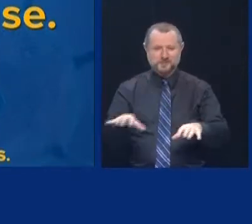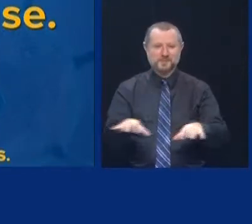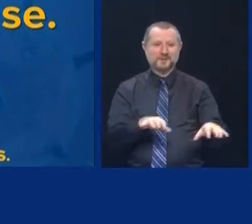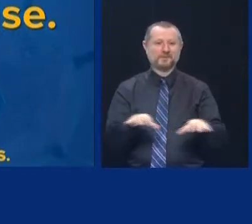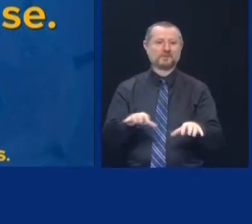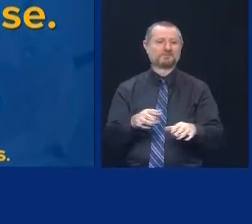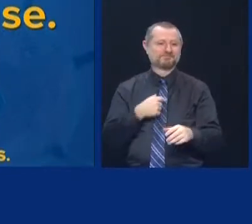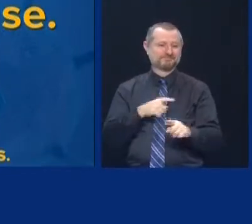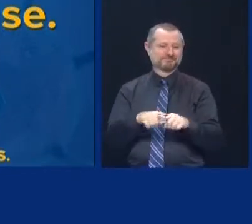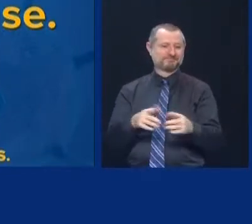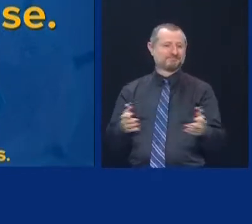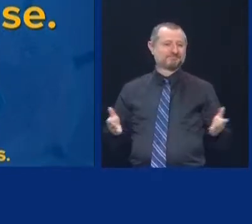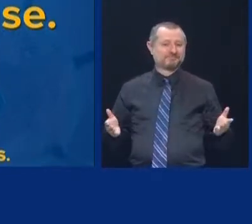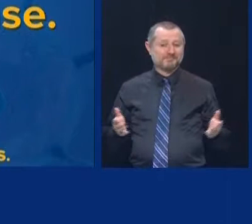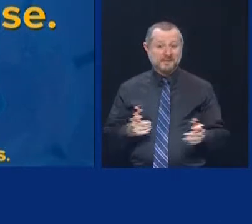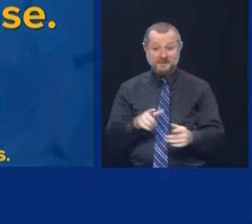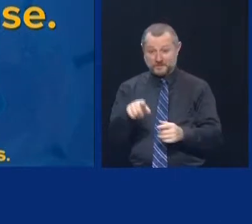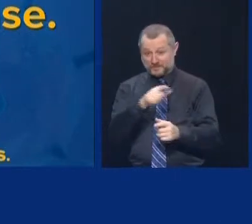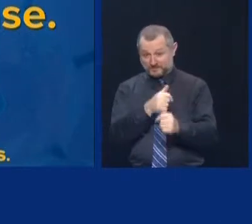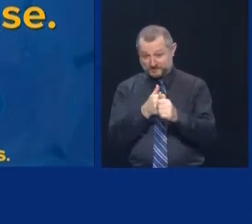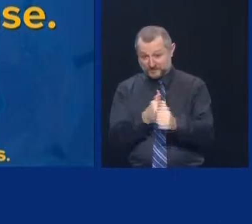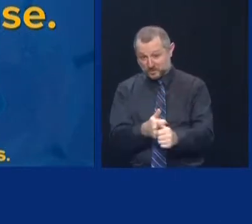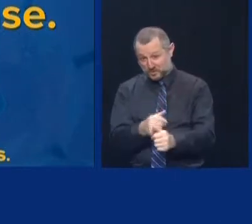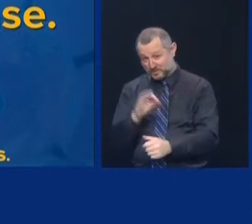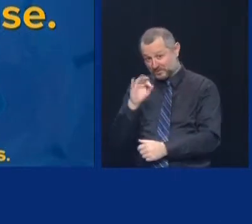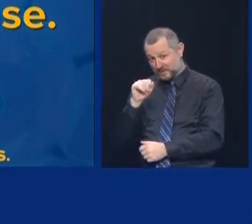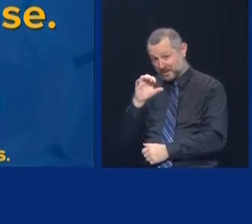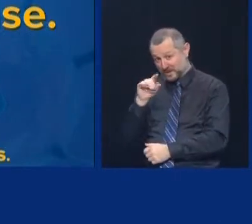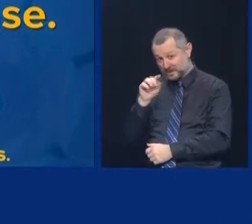facts we know, the increase in air travel,